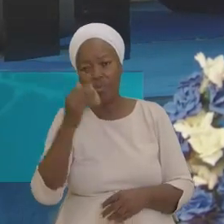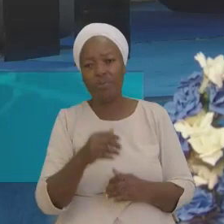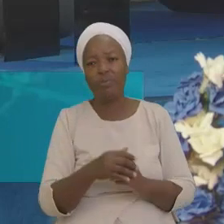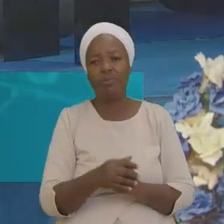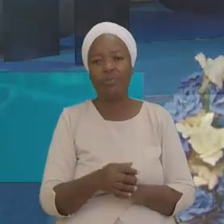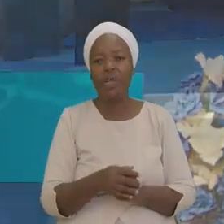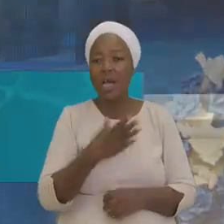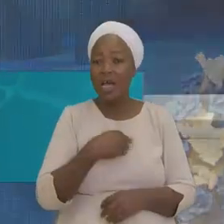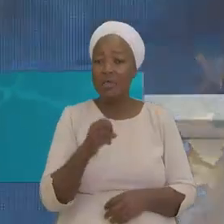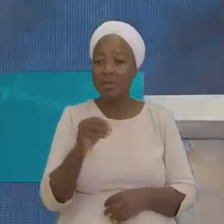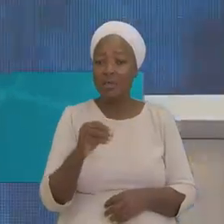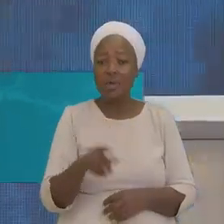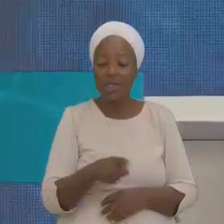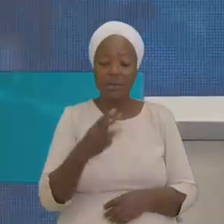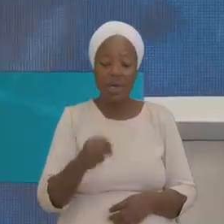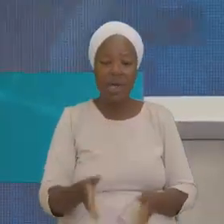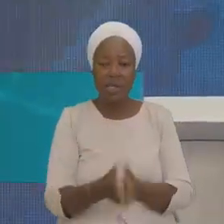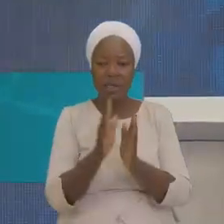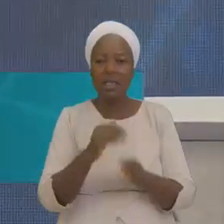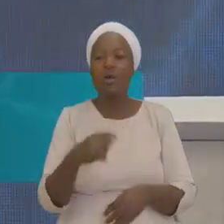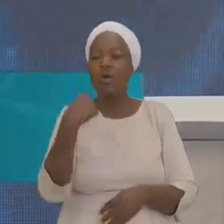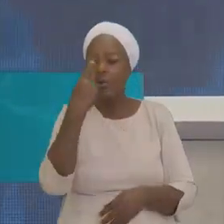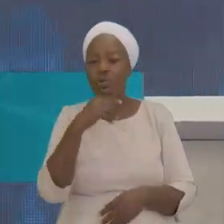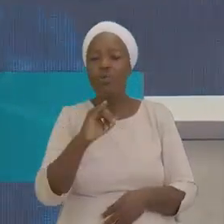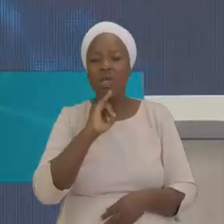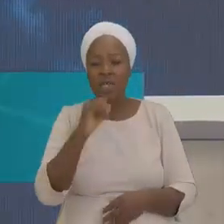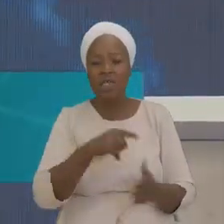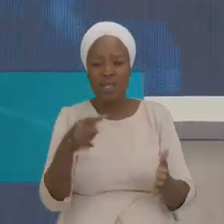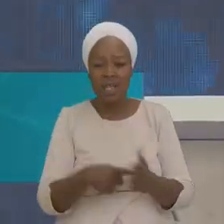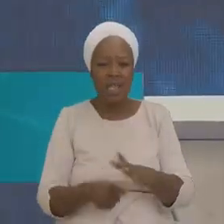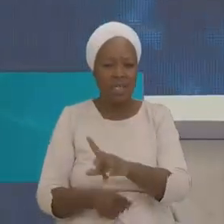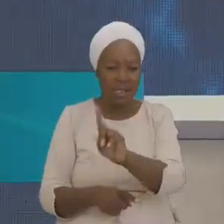And so they were asking, who is this?